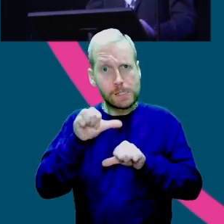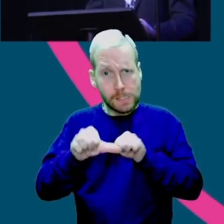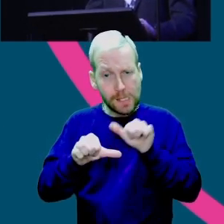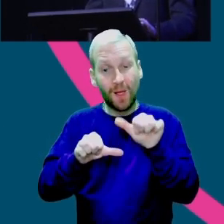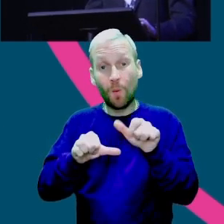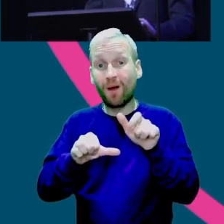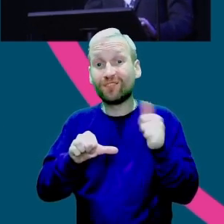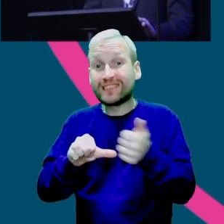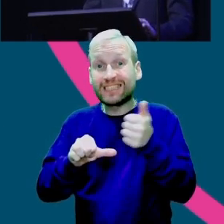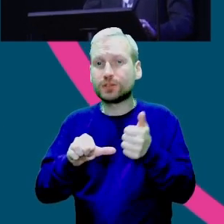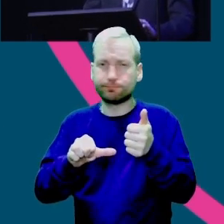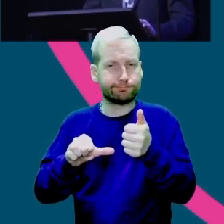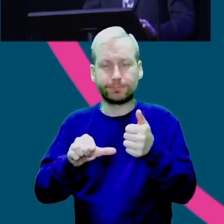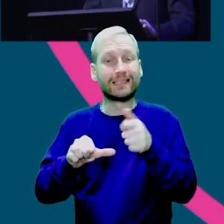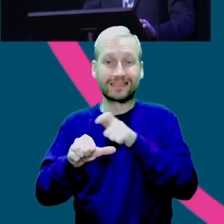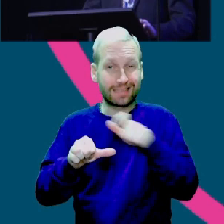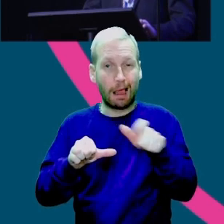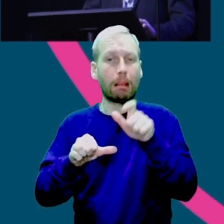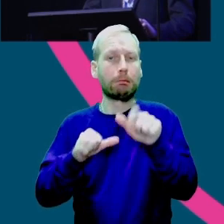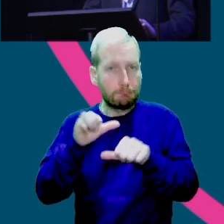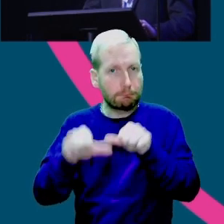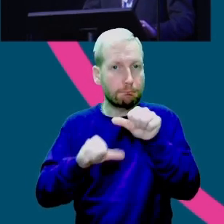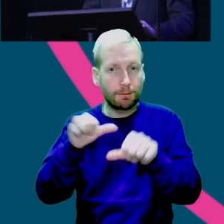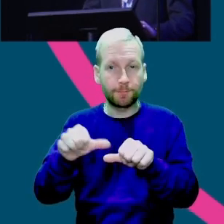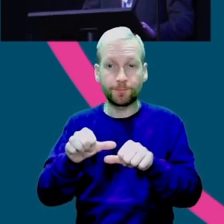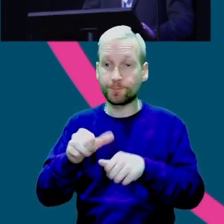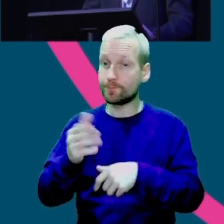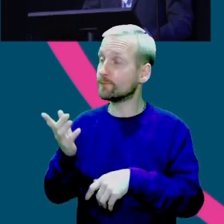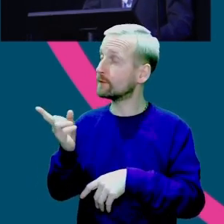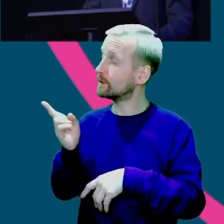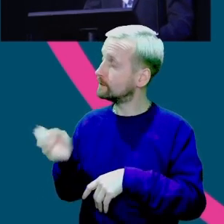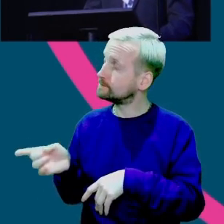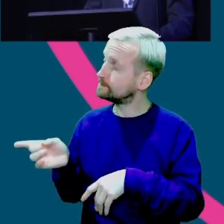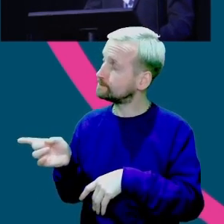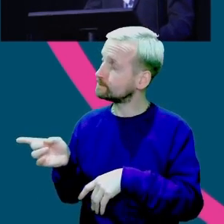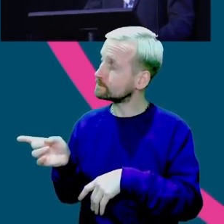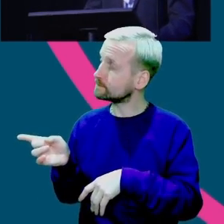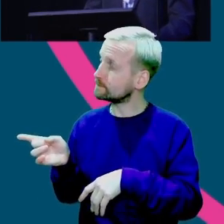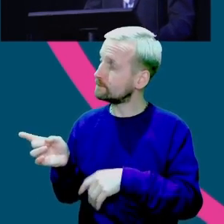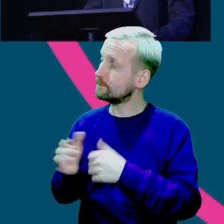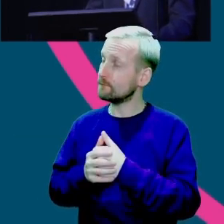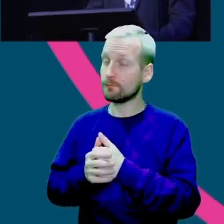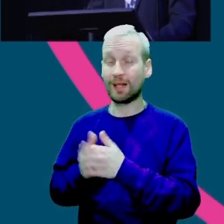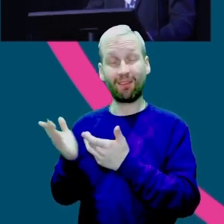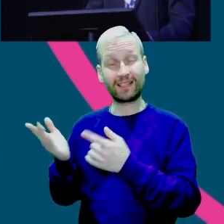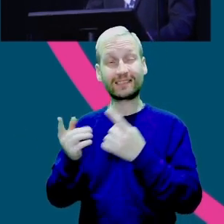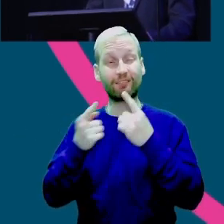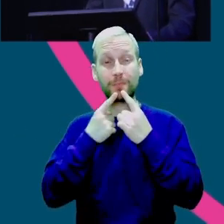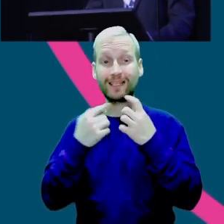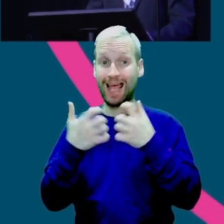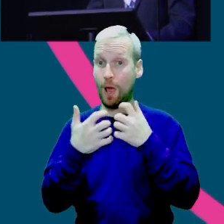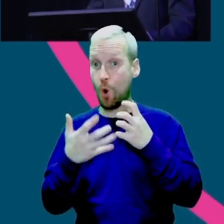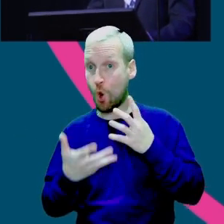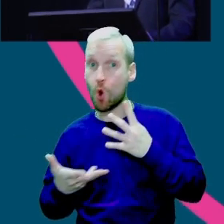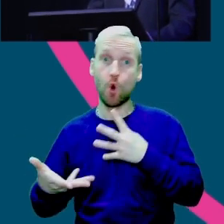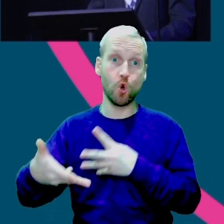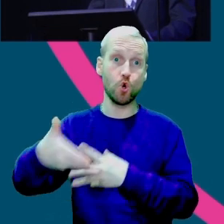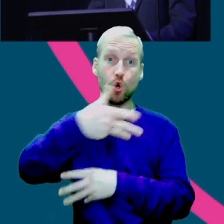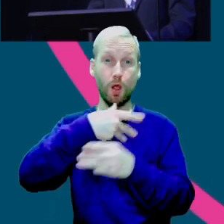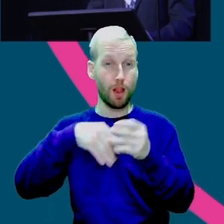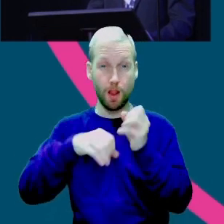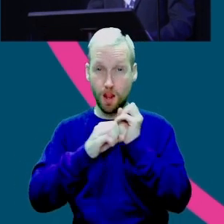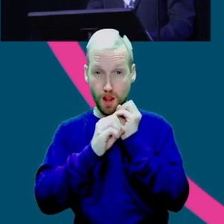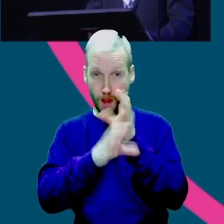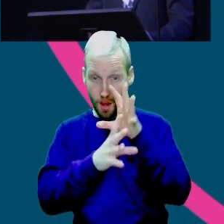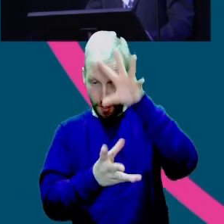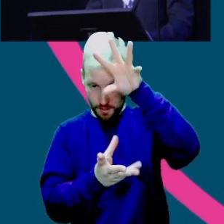continue to work on that. On the next slide, we've got a graphical representation of how all of these things are going to fit together to try